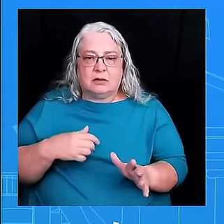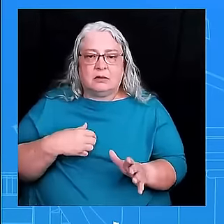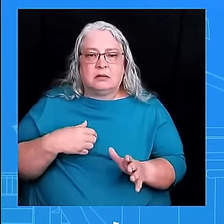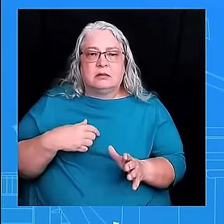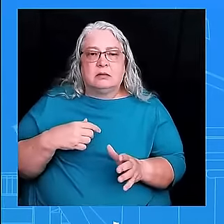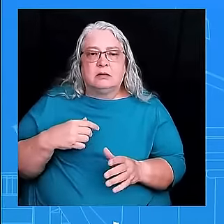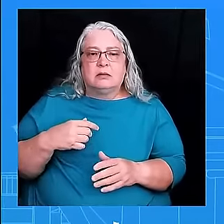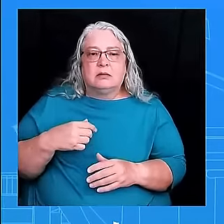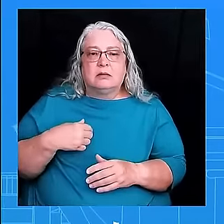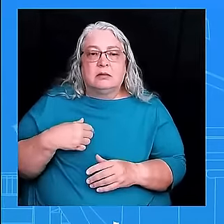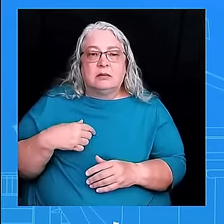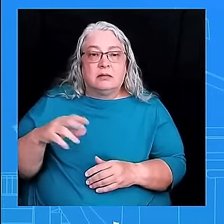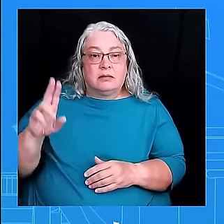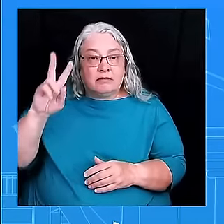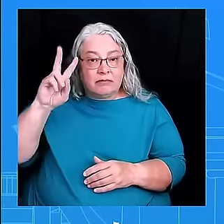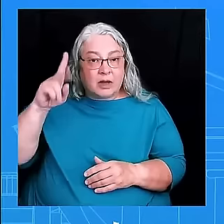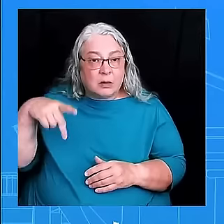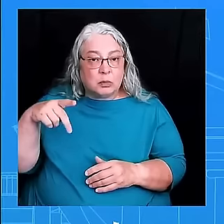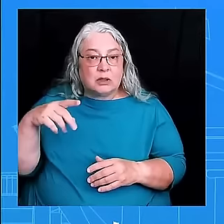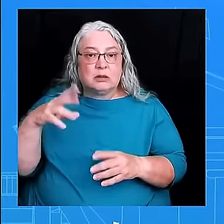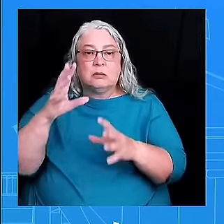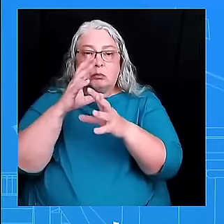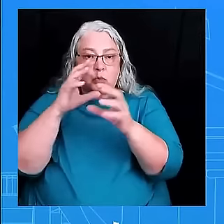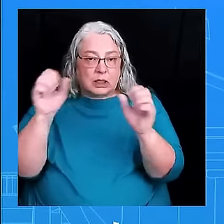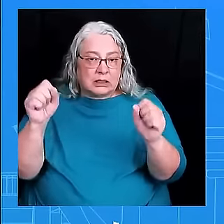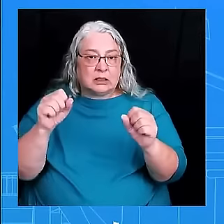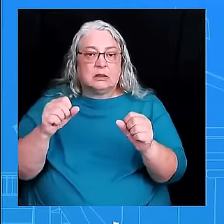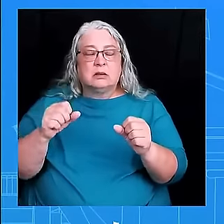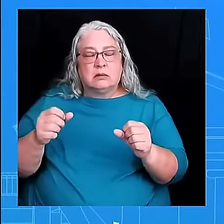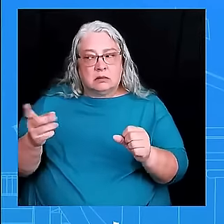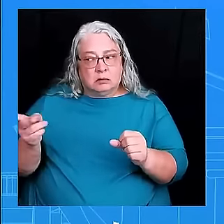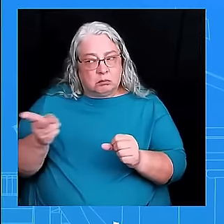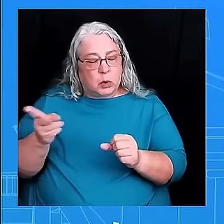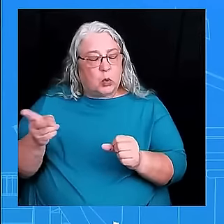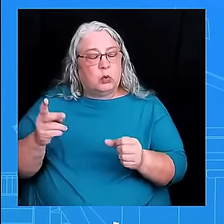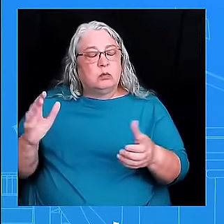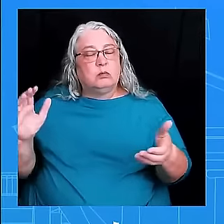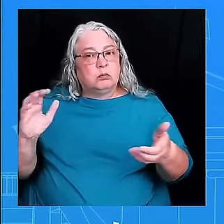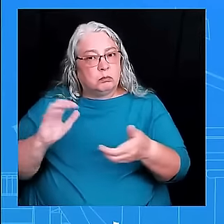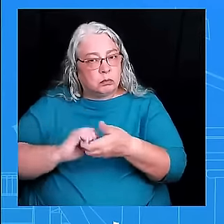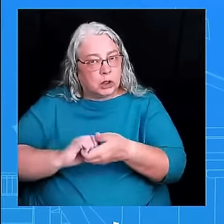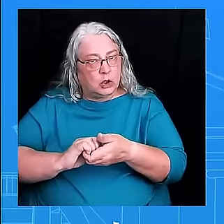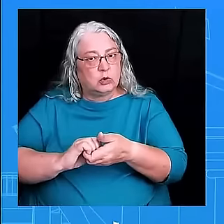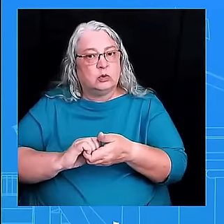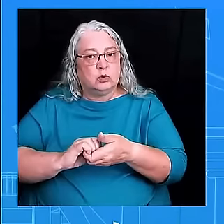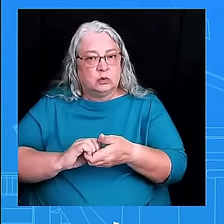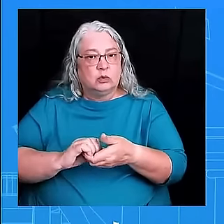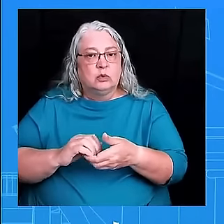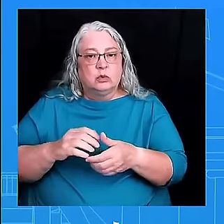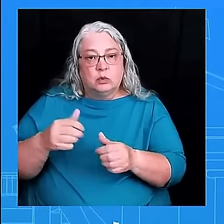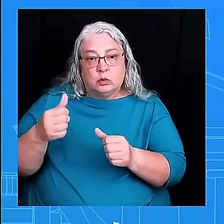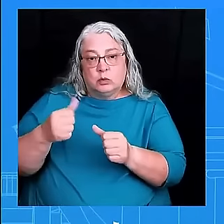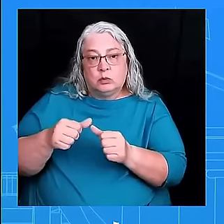in this. You heard him say that the vice president played a critical role. In this diplomacy